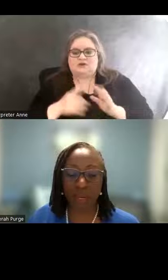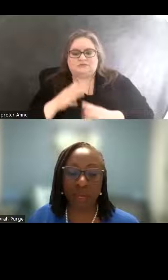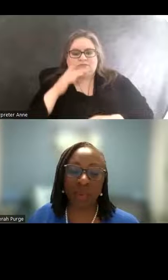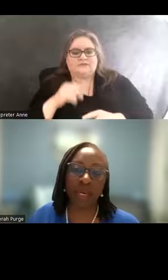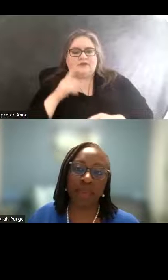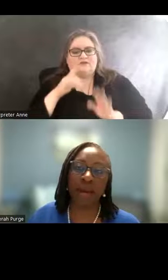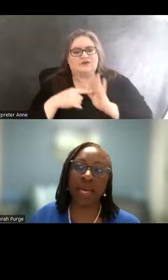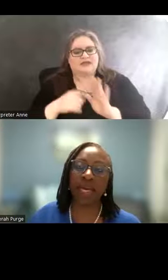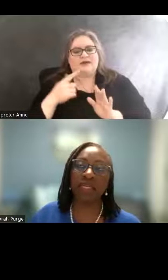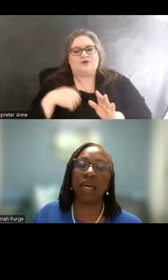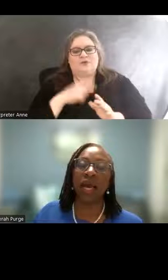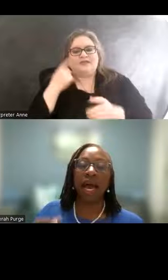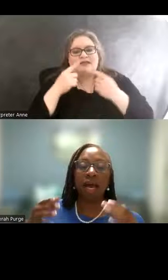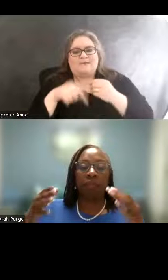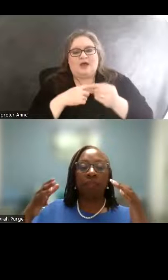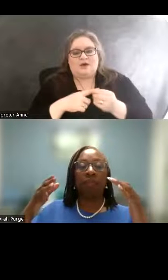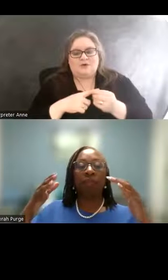that we think about is